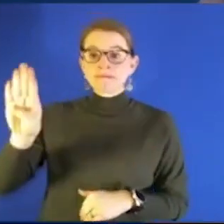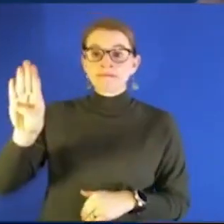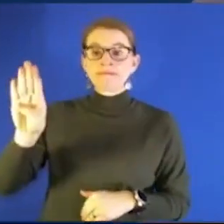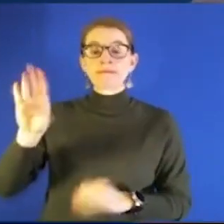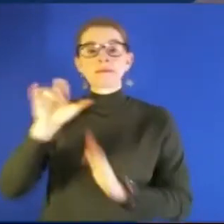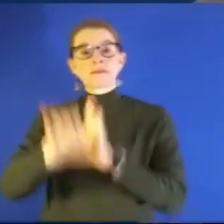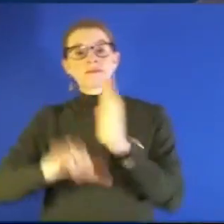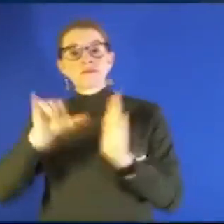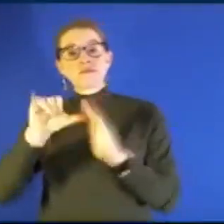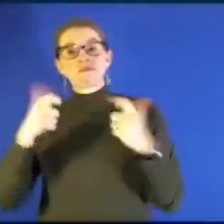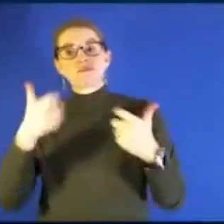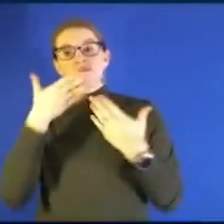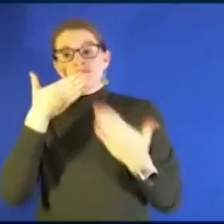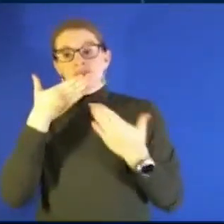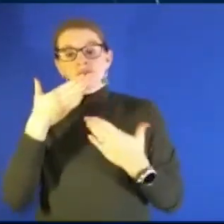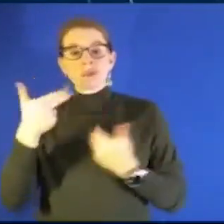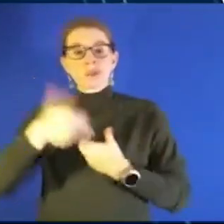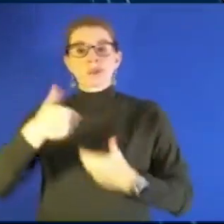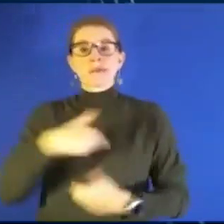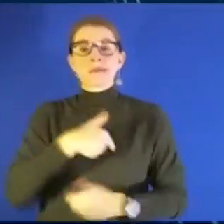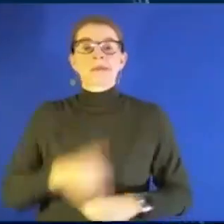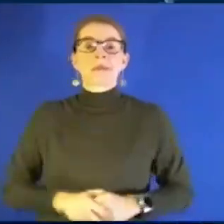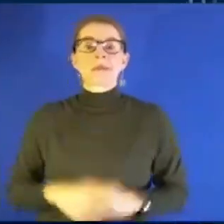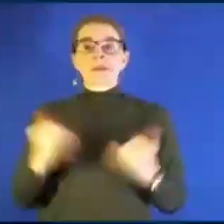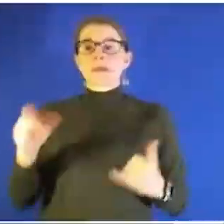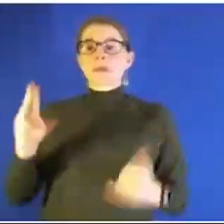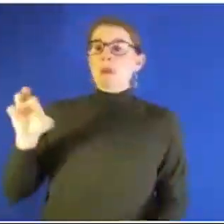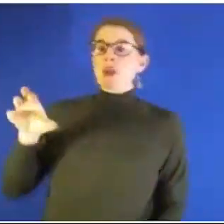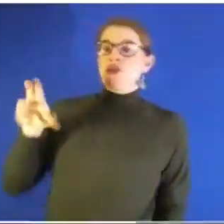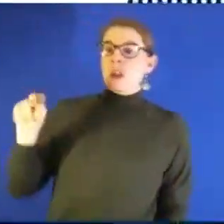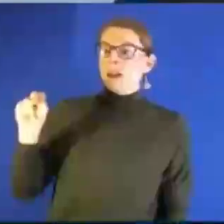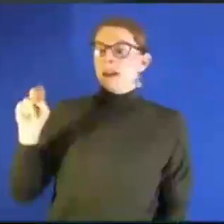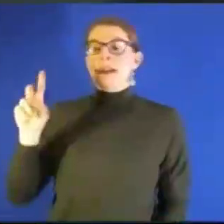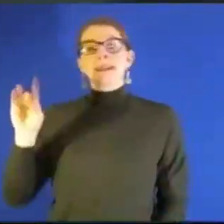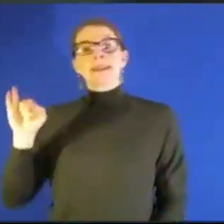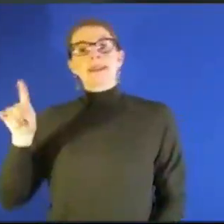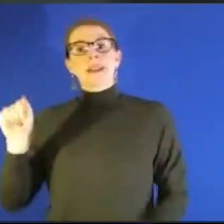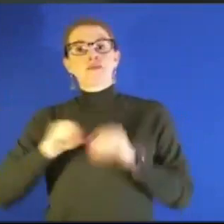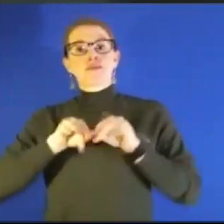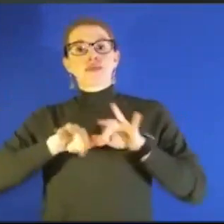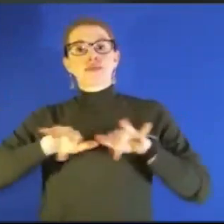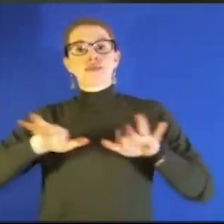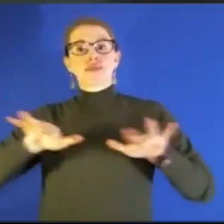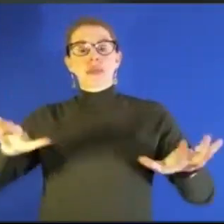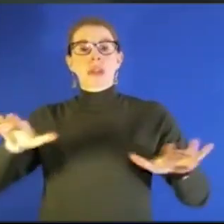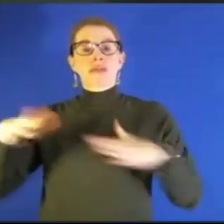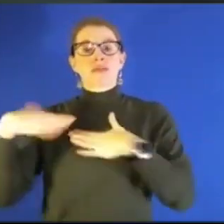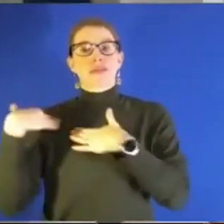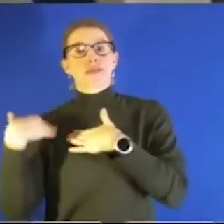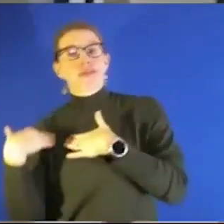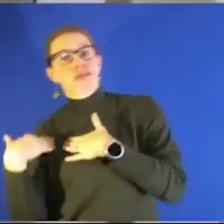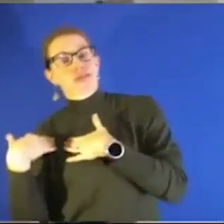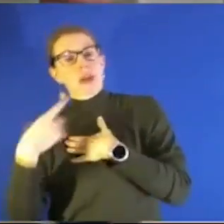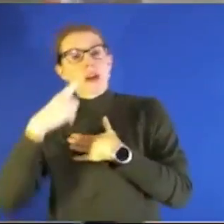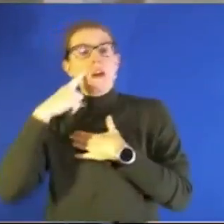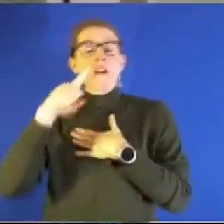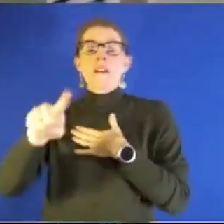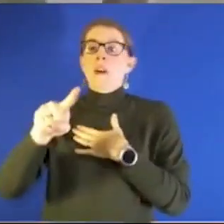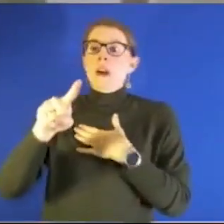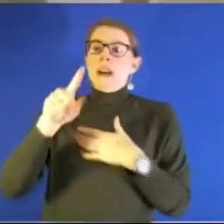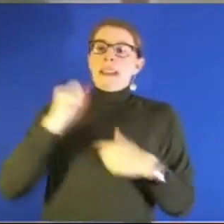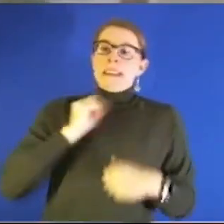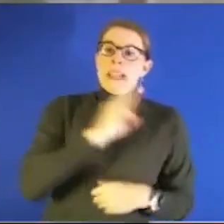YouTube. Today, the Omicron and Delta surge is not only taking a toll on hospital staff, it is impacting schools and